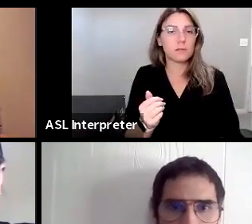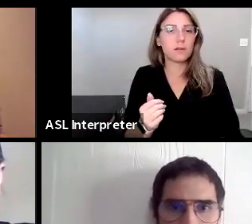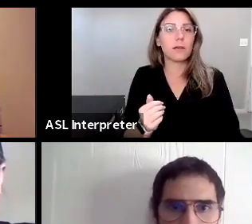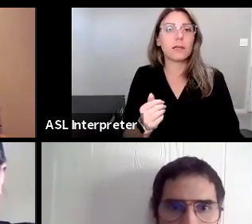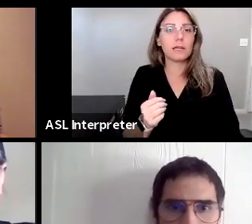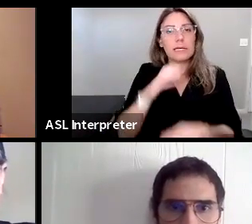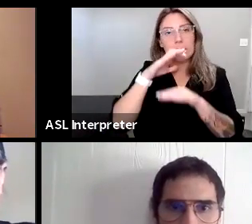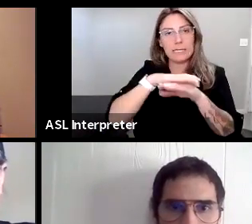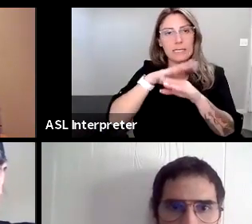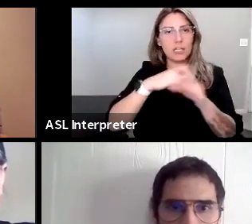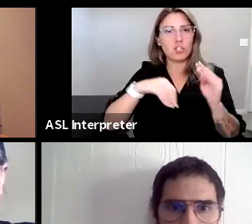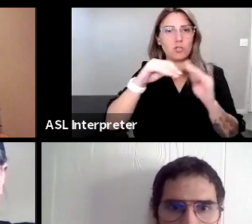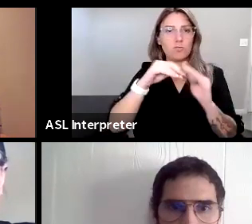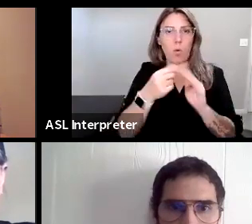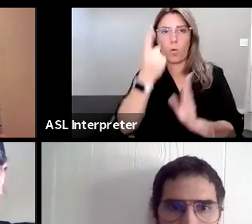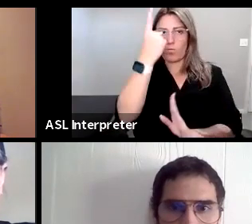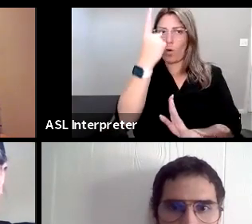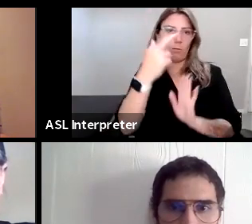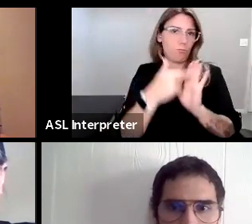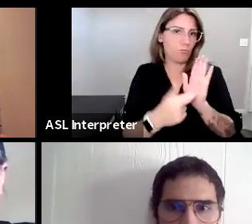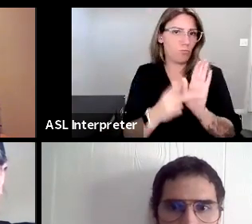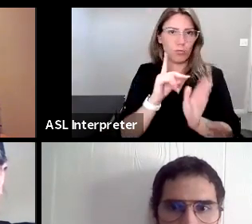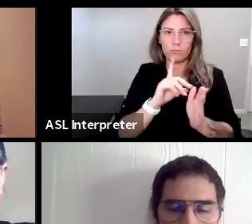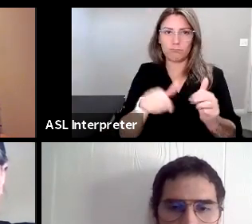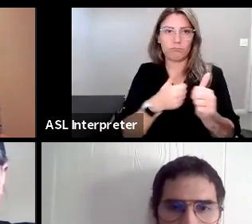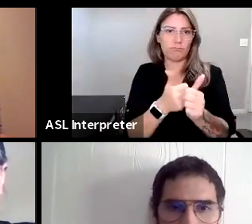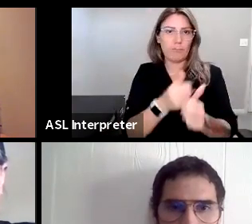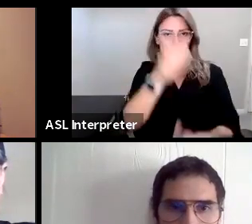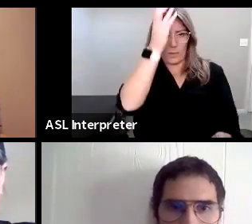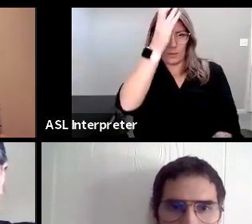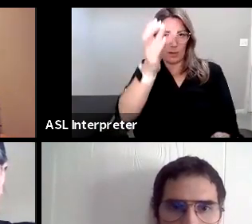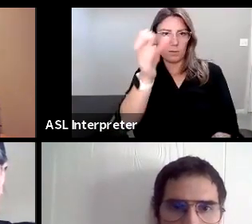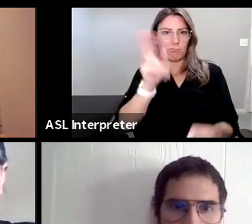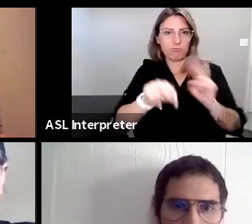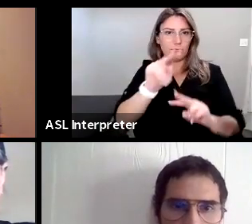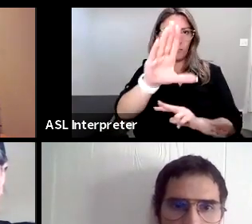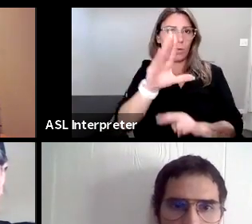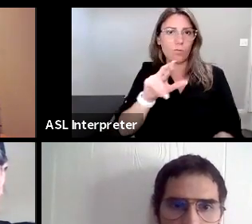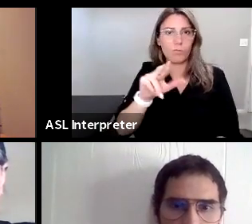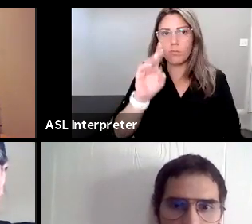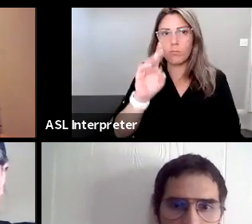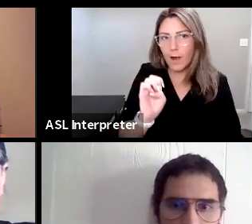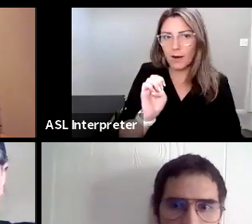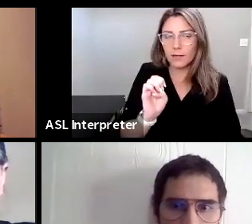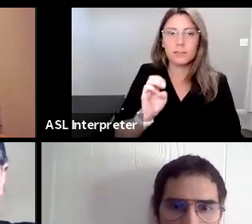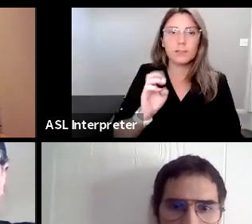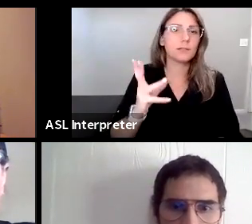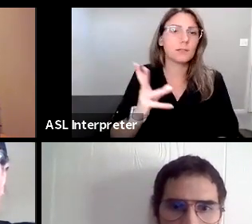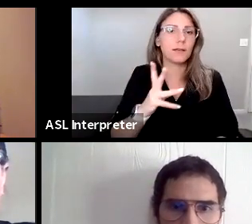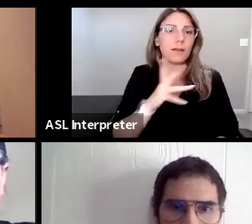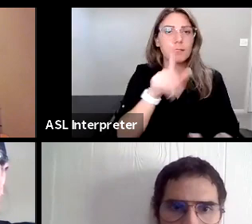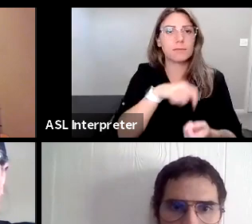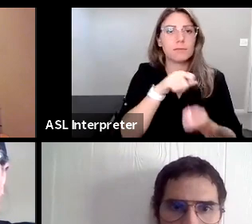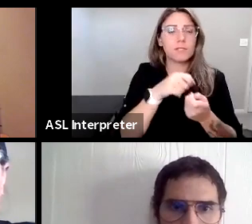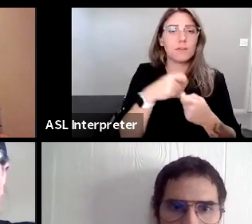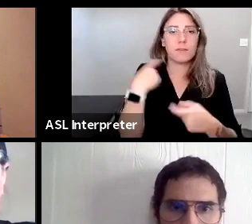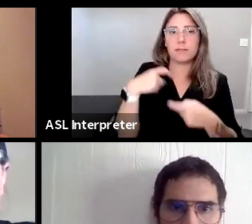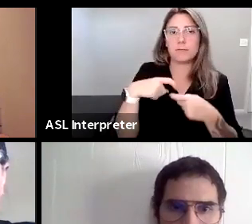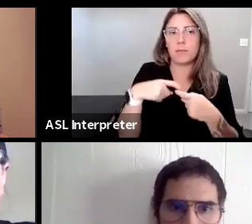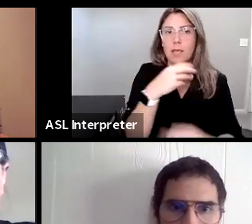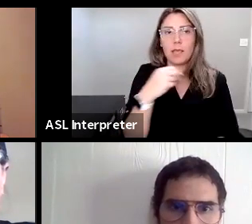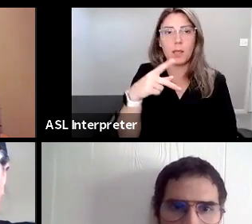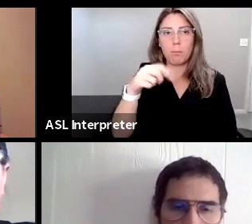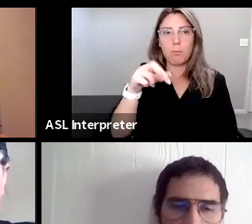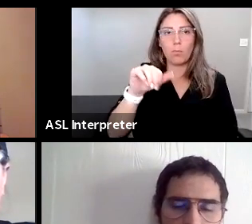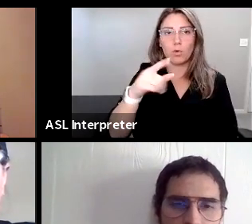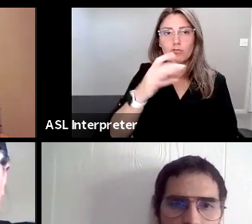much more one-drop rule kind of conception of race, whereas particularly Spain and